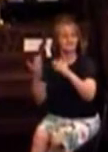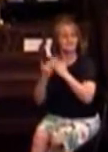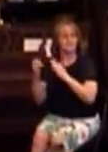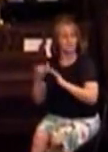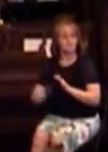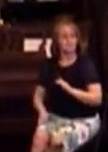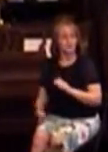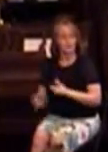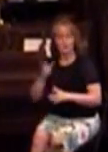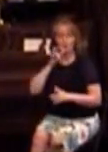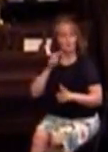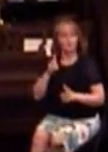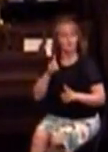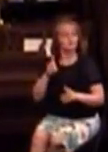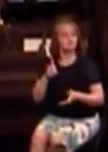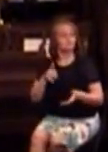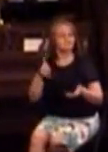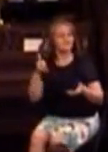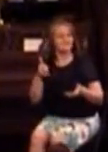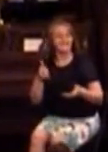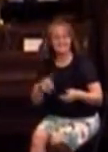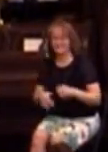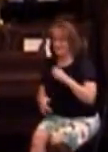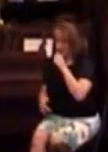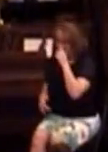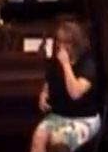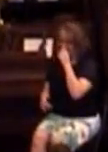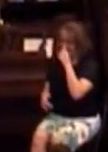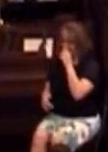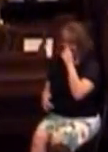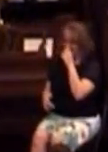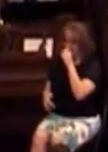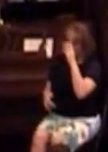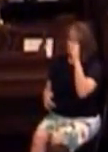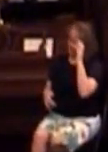Pull. I like that. Just pull.